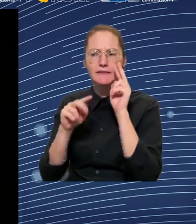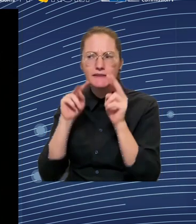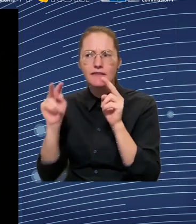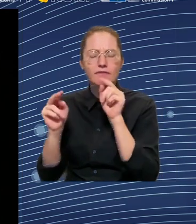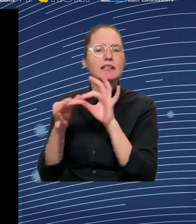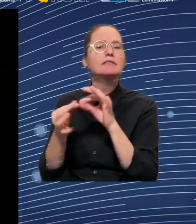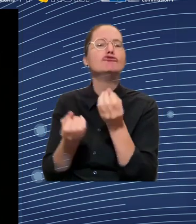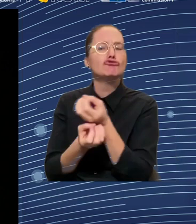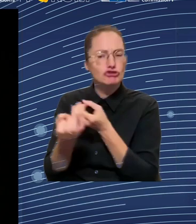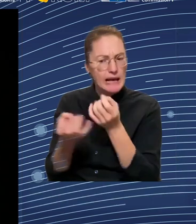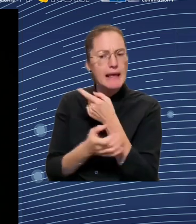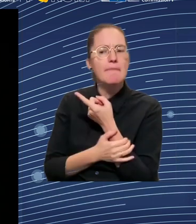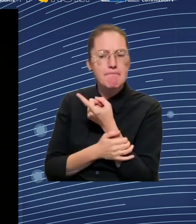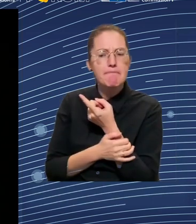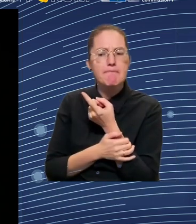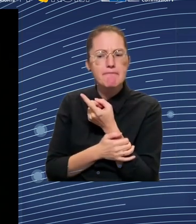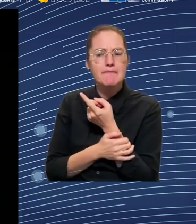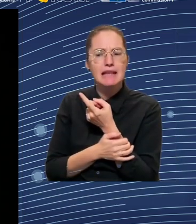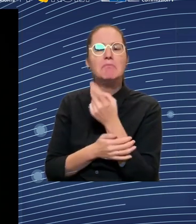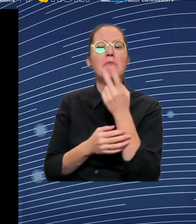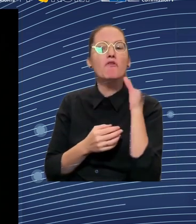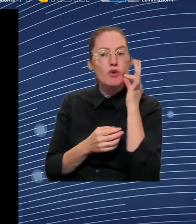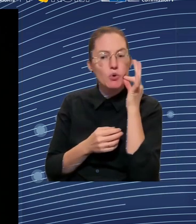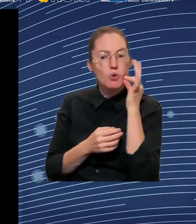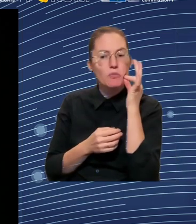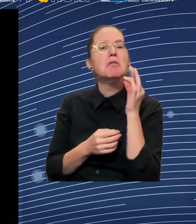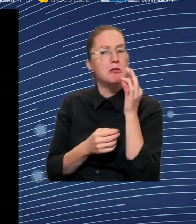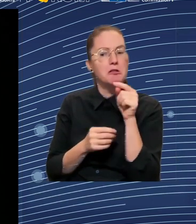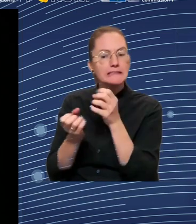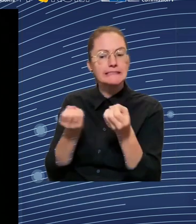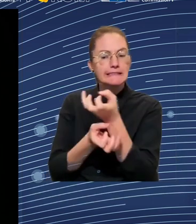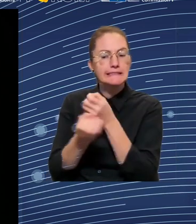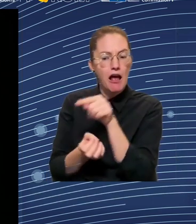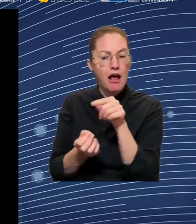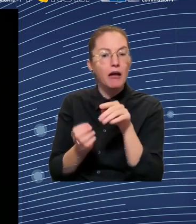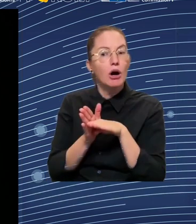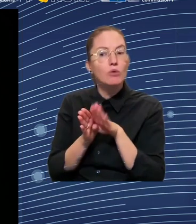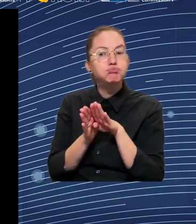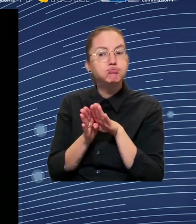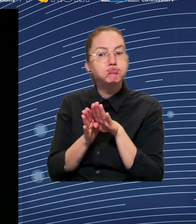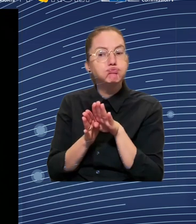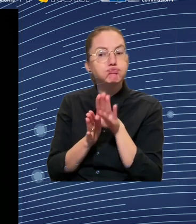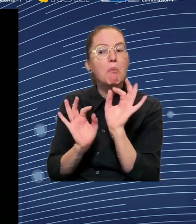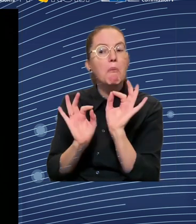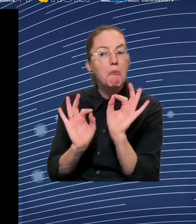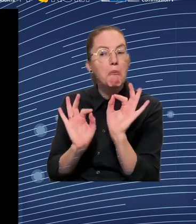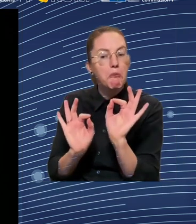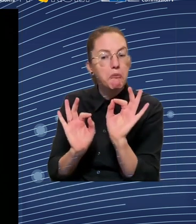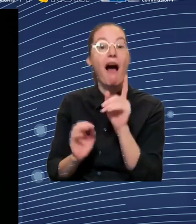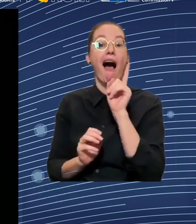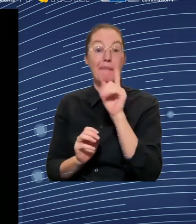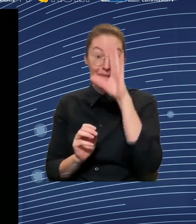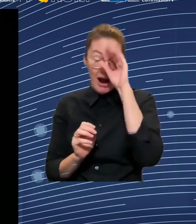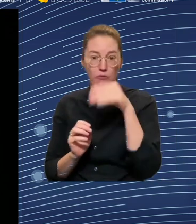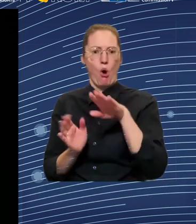But at the same time, I'm also very happy, but in the report, you also touched the sector of education, health, and social